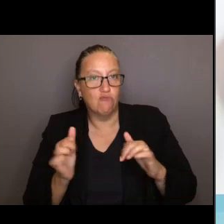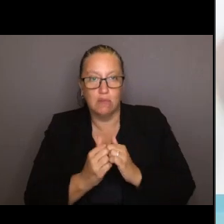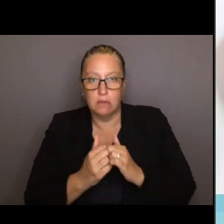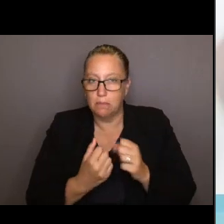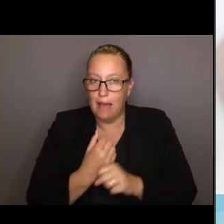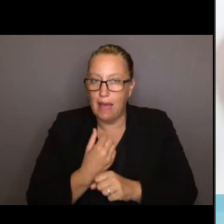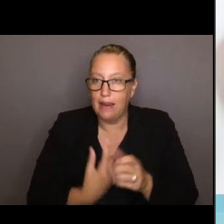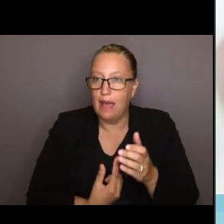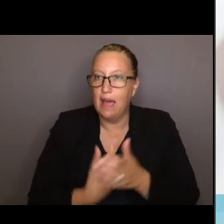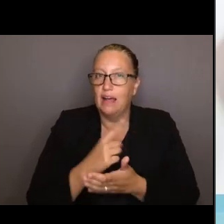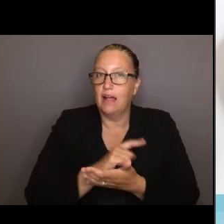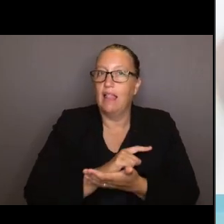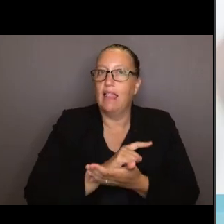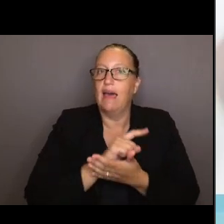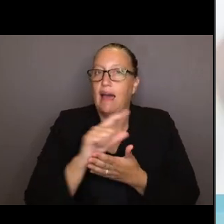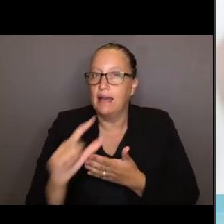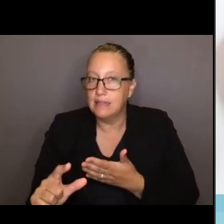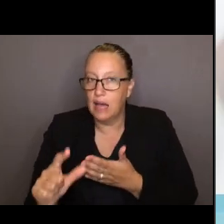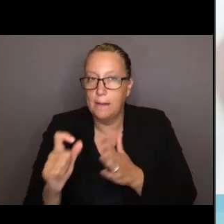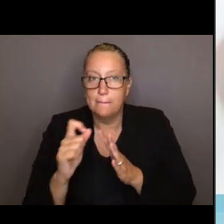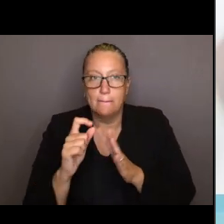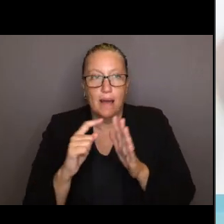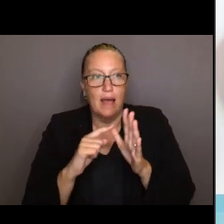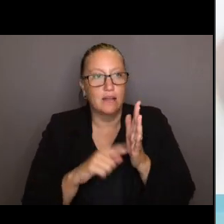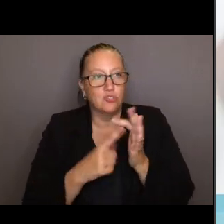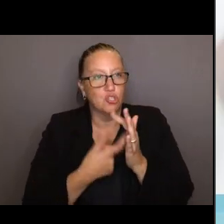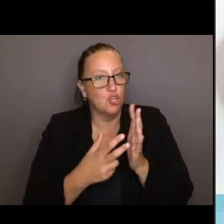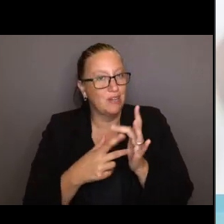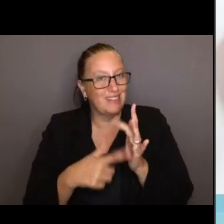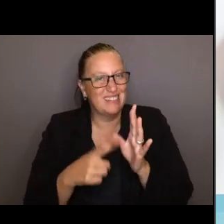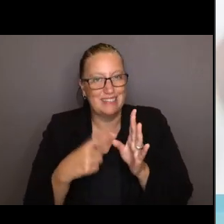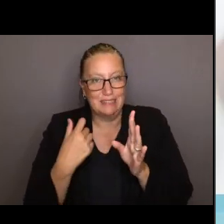then later on down the track paternity is still questioned,